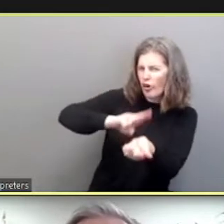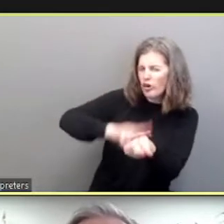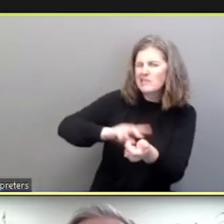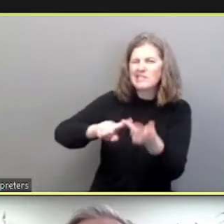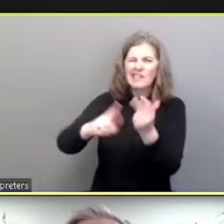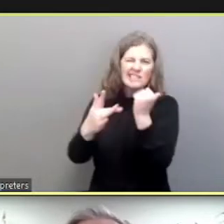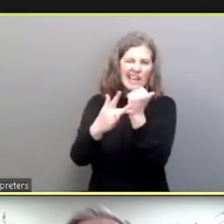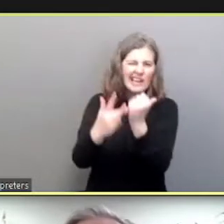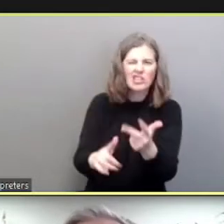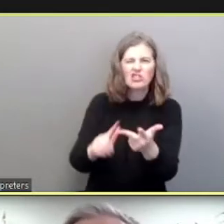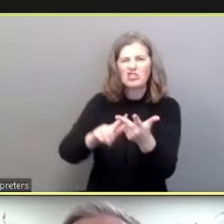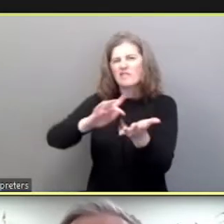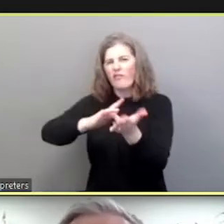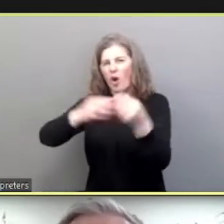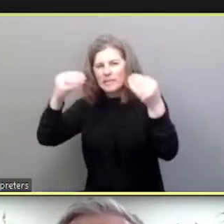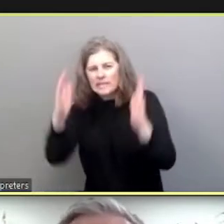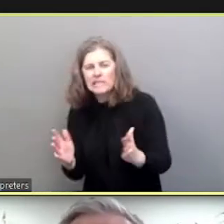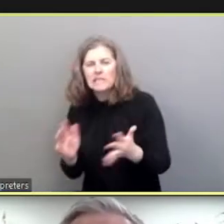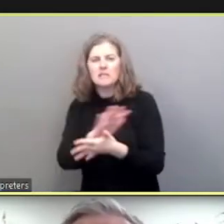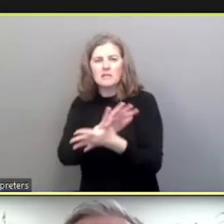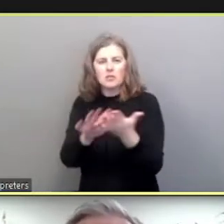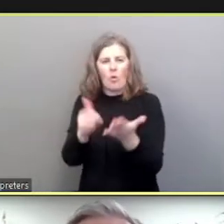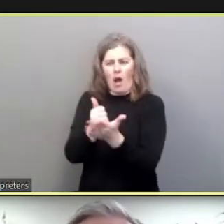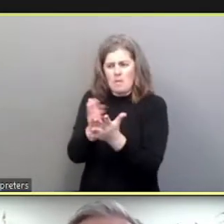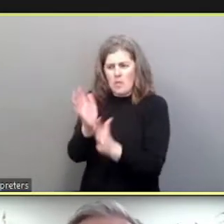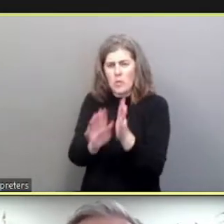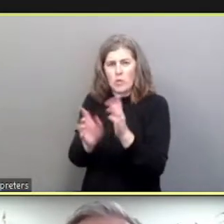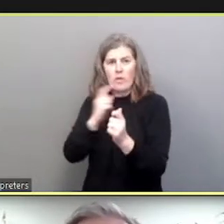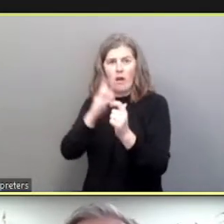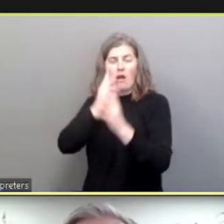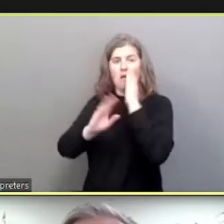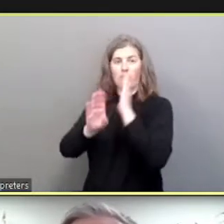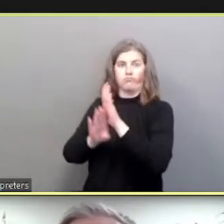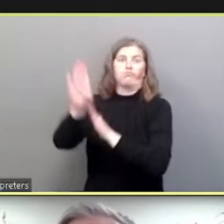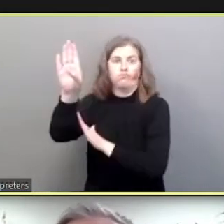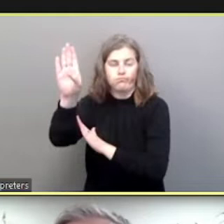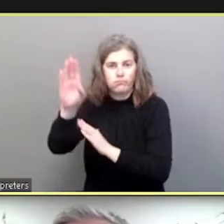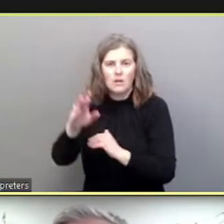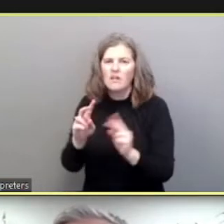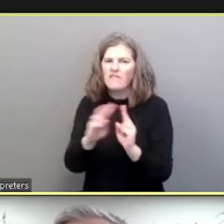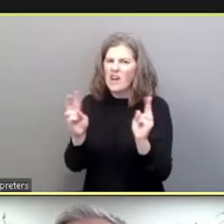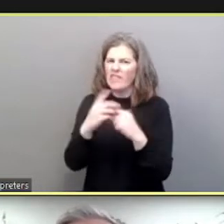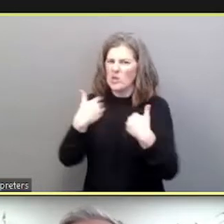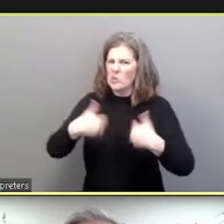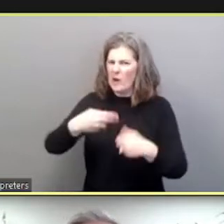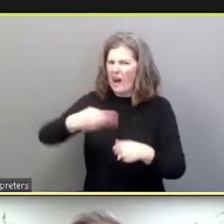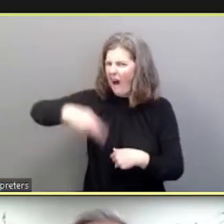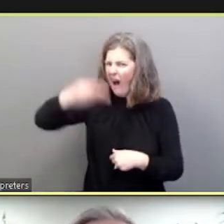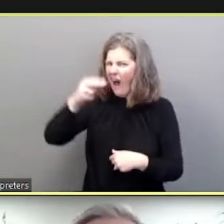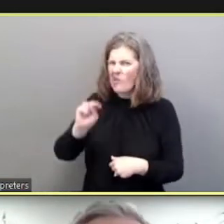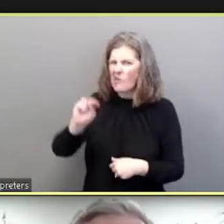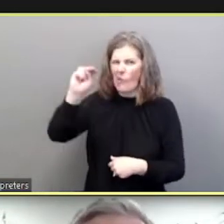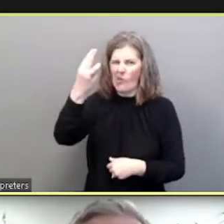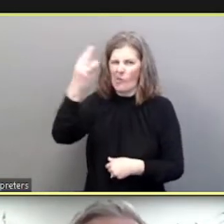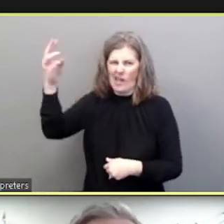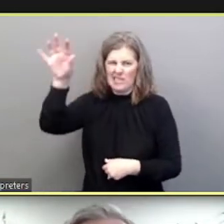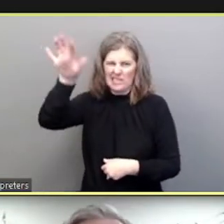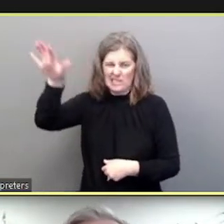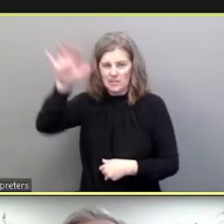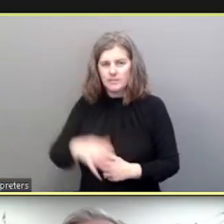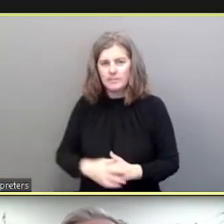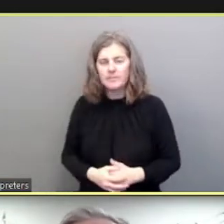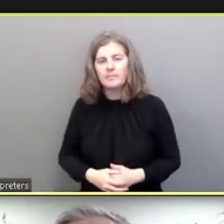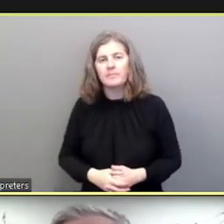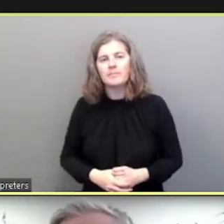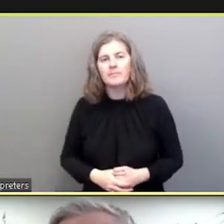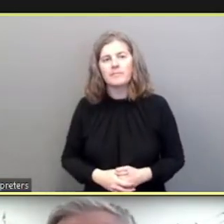and pharmacists to help them through the surge they're experiencing. It is very, very high in the Northwest. Again, to point out that